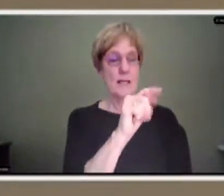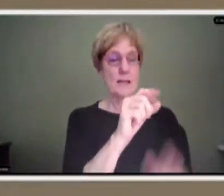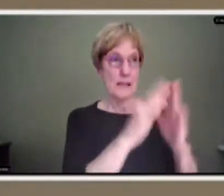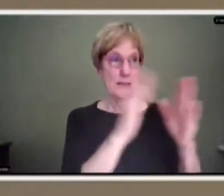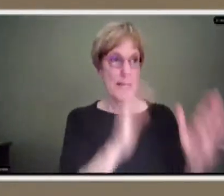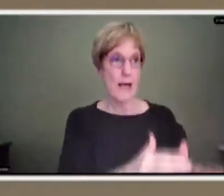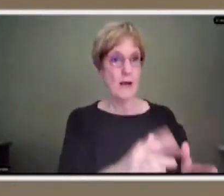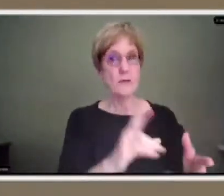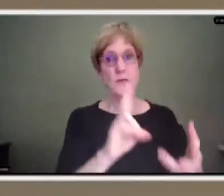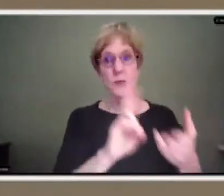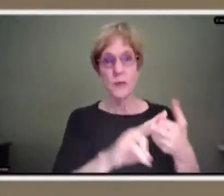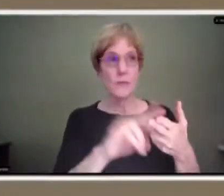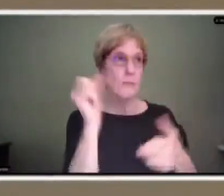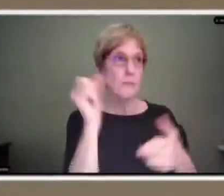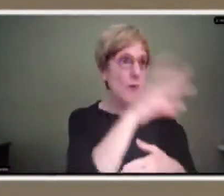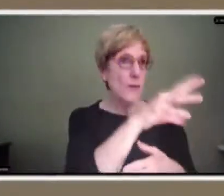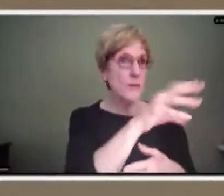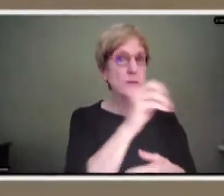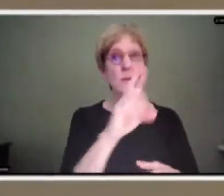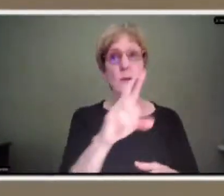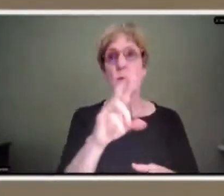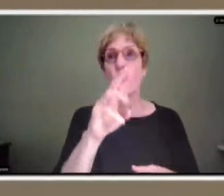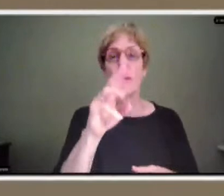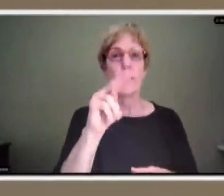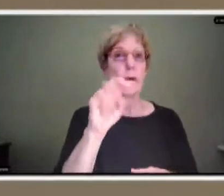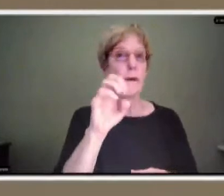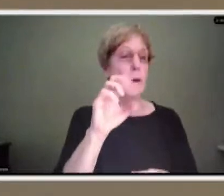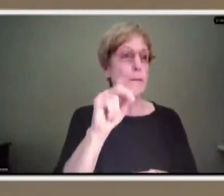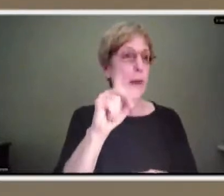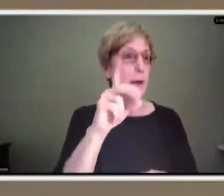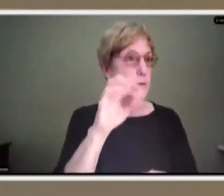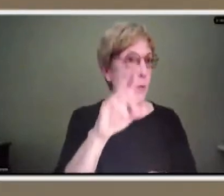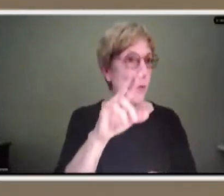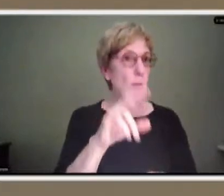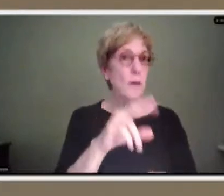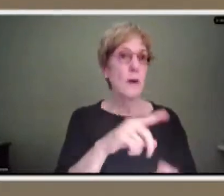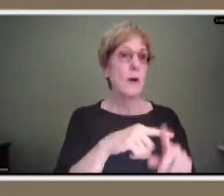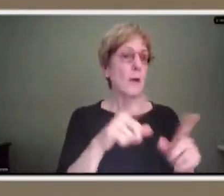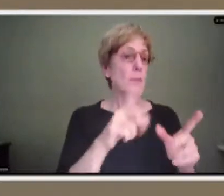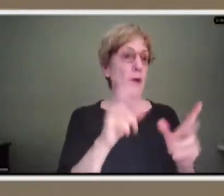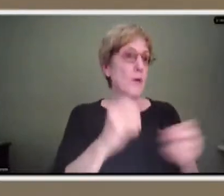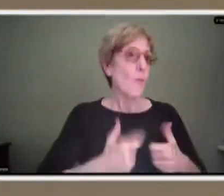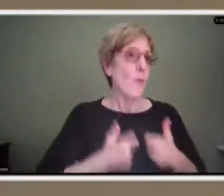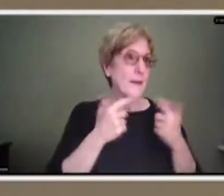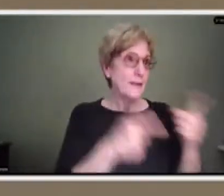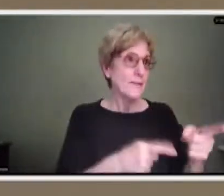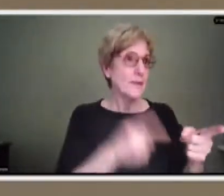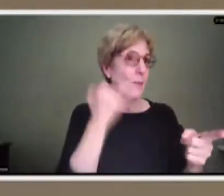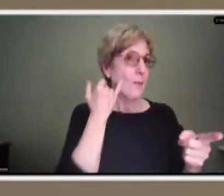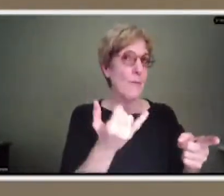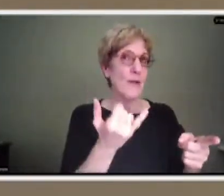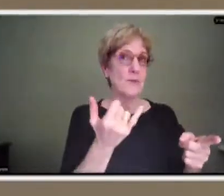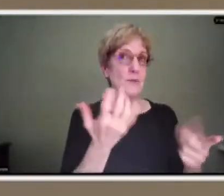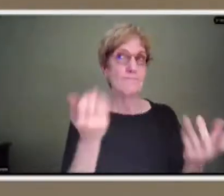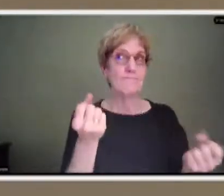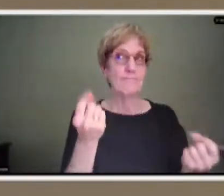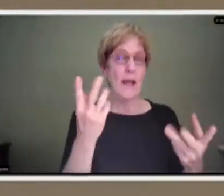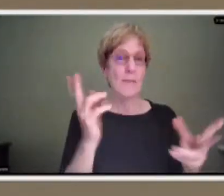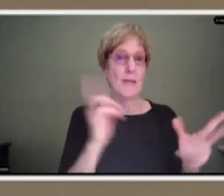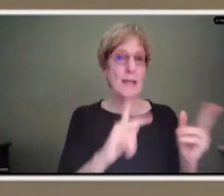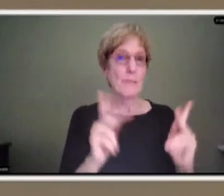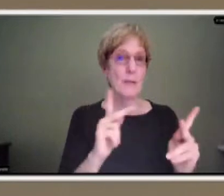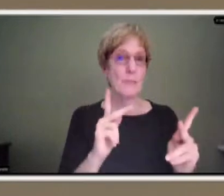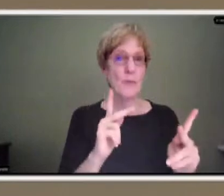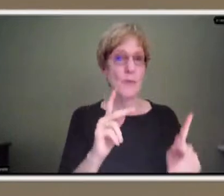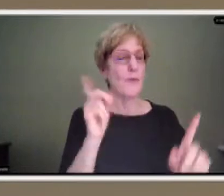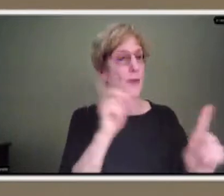it on Nextdoor all day. But Ms. Deese would, and I would imagine many of the folks who frequent the Delta